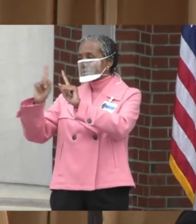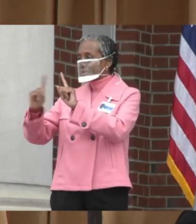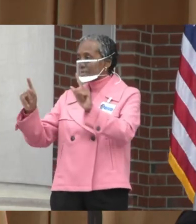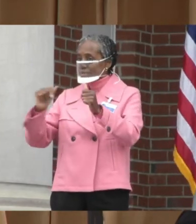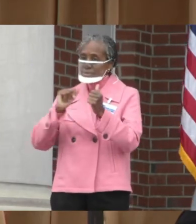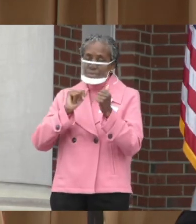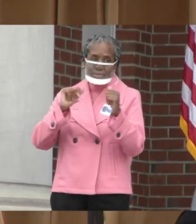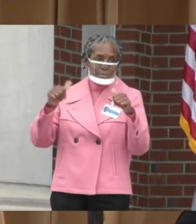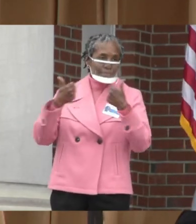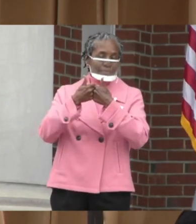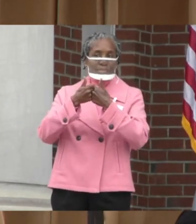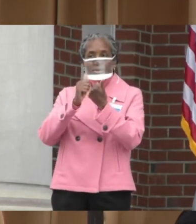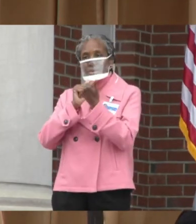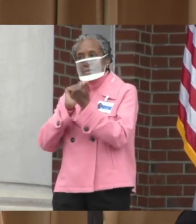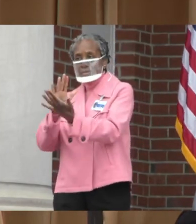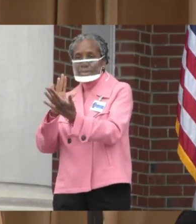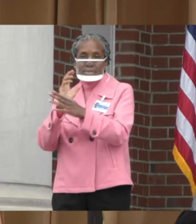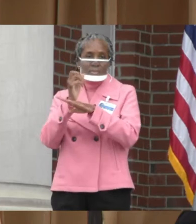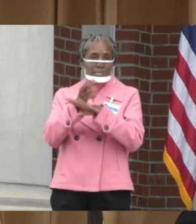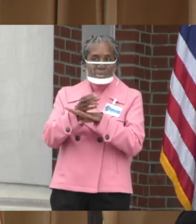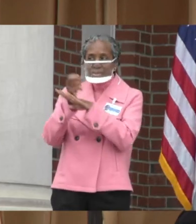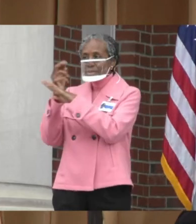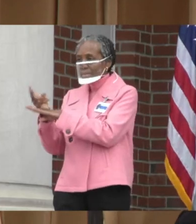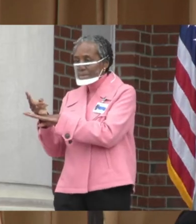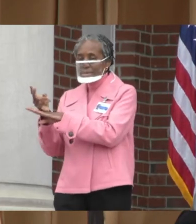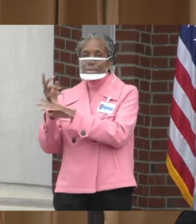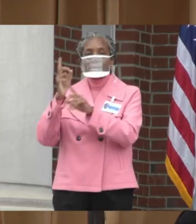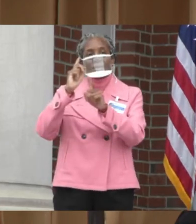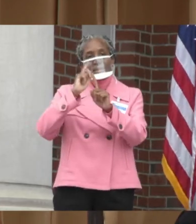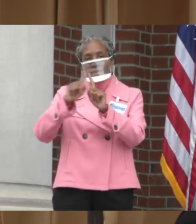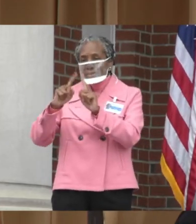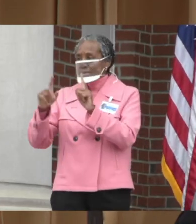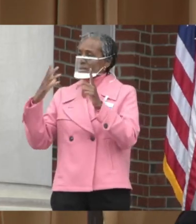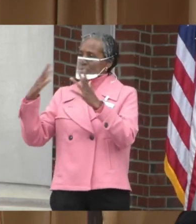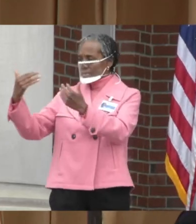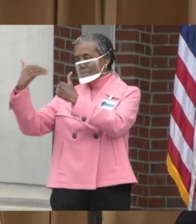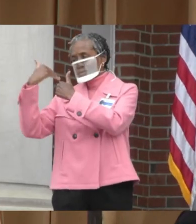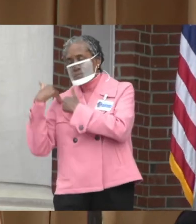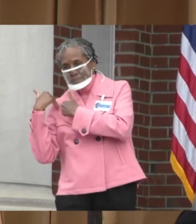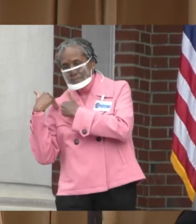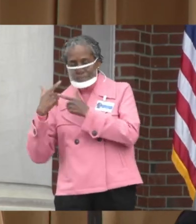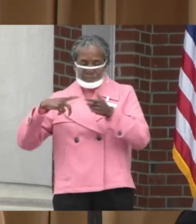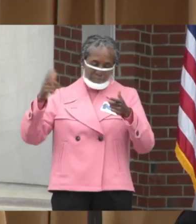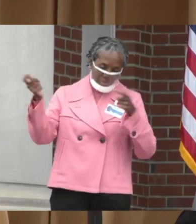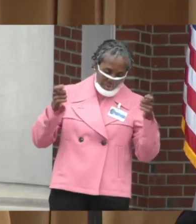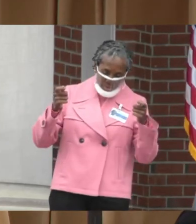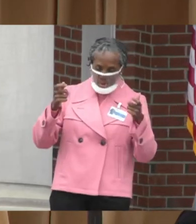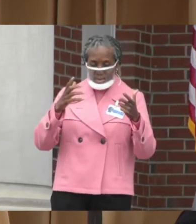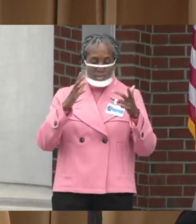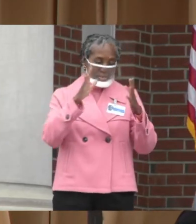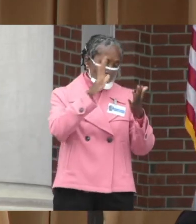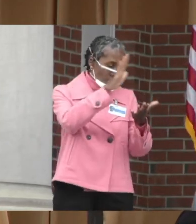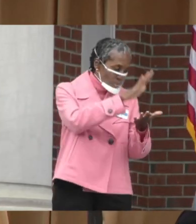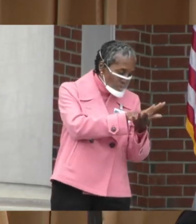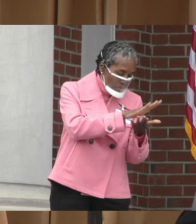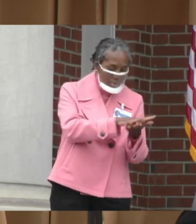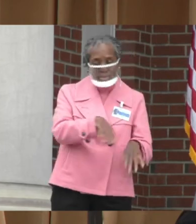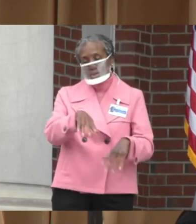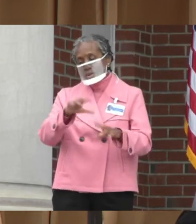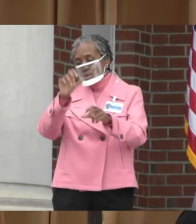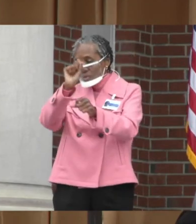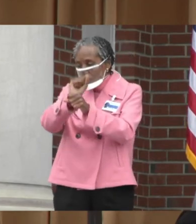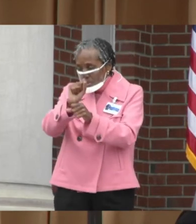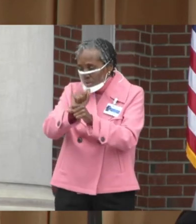be here today. They have balanced job duties and family responsibilities along with their schoolwork. They